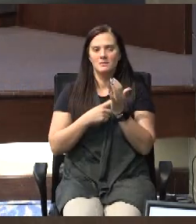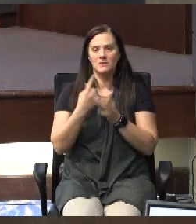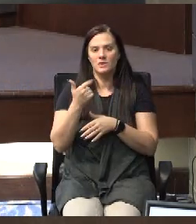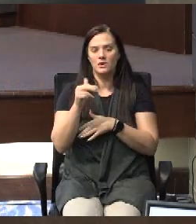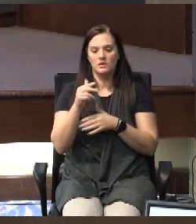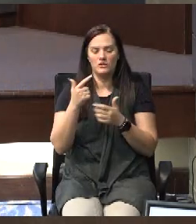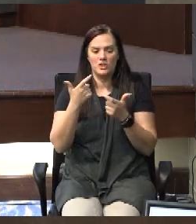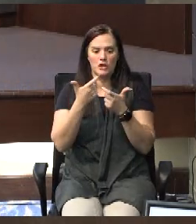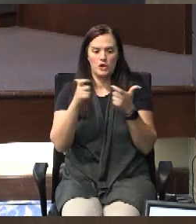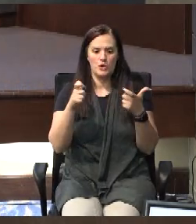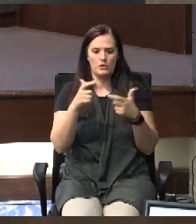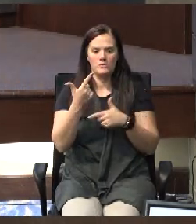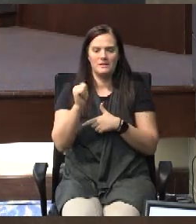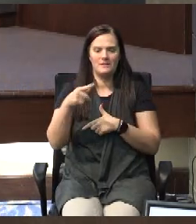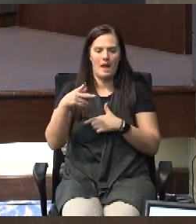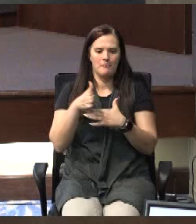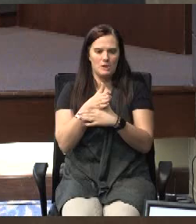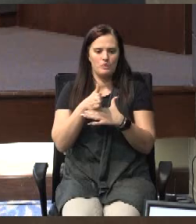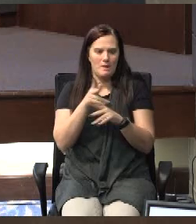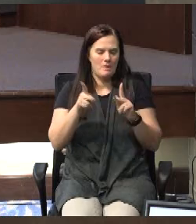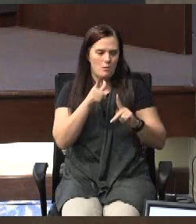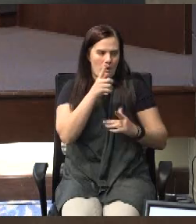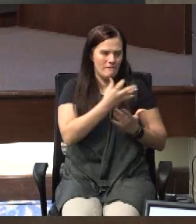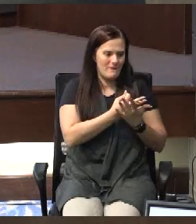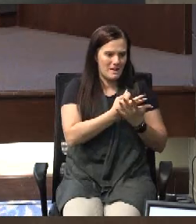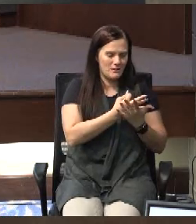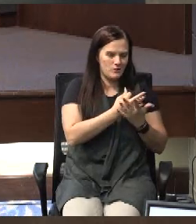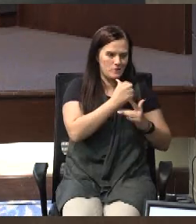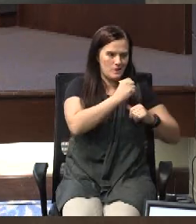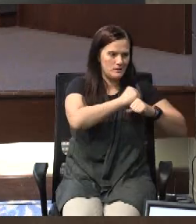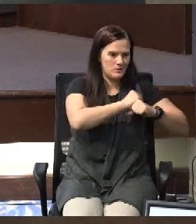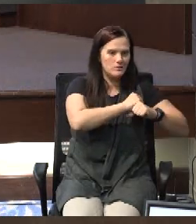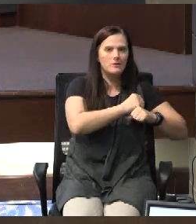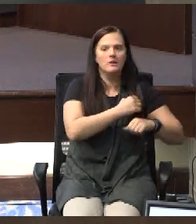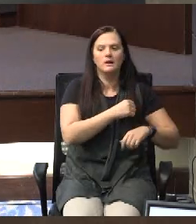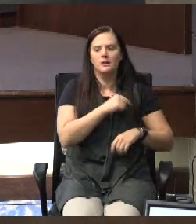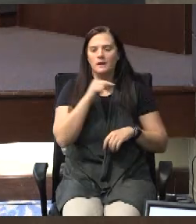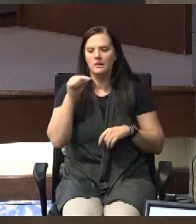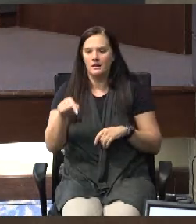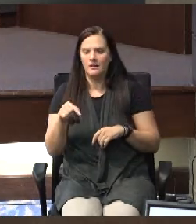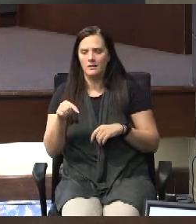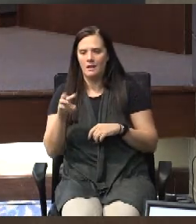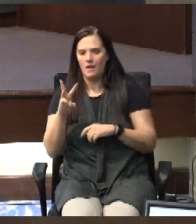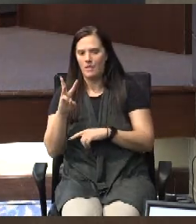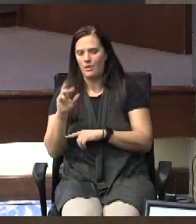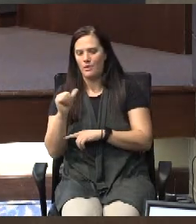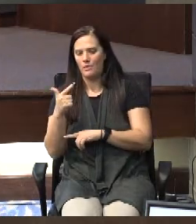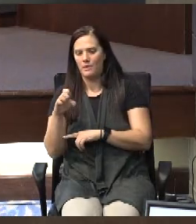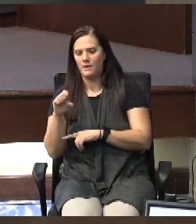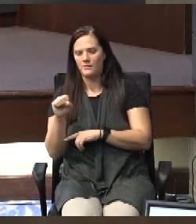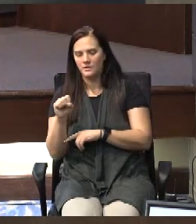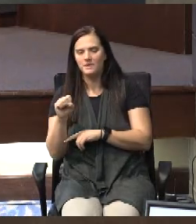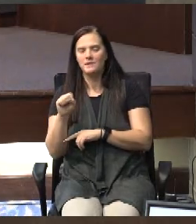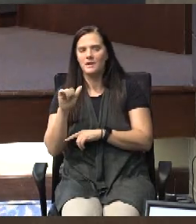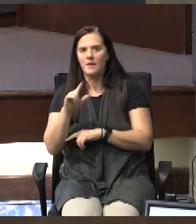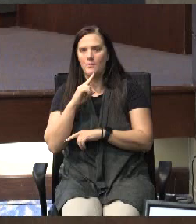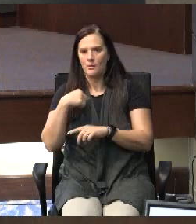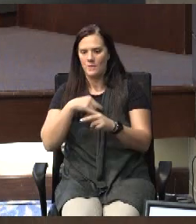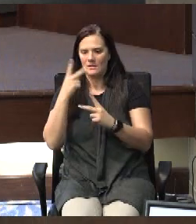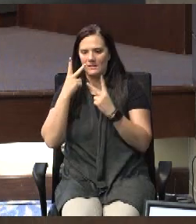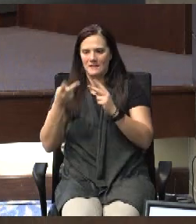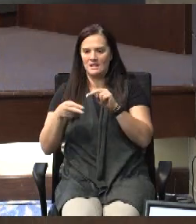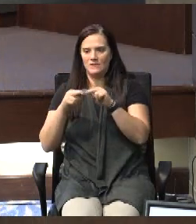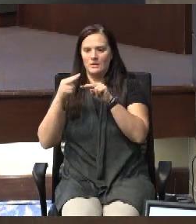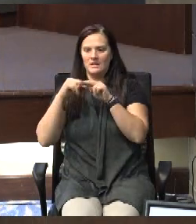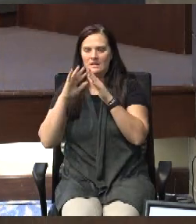Canyon between people that are in financial insecurity and the wages that we're seeing increase